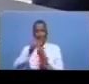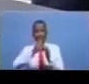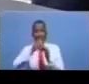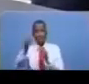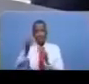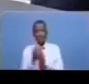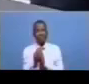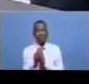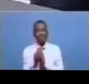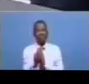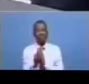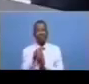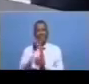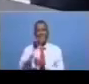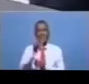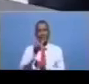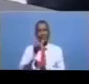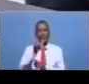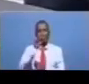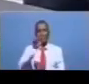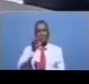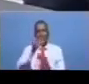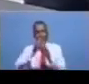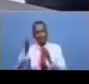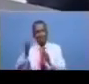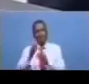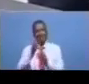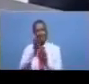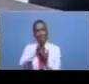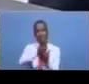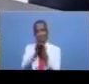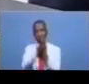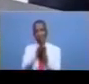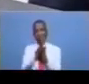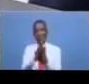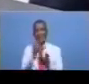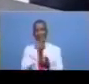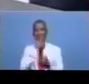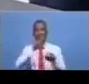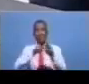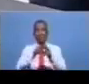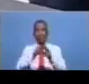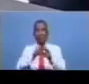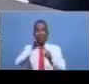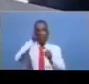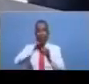13,434,574, you get 13,562,592. And if you divide candidate Akufo-Addo's votes,